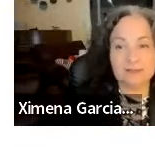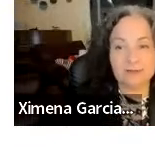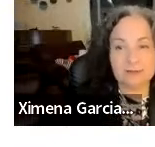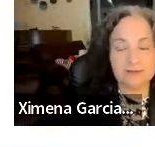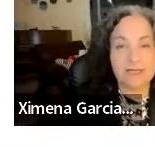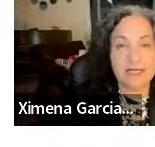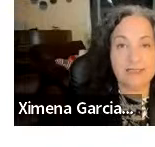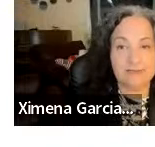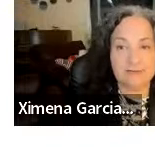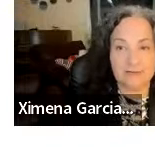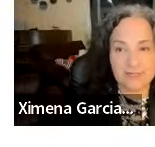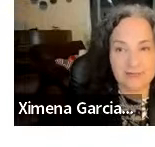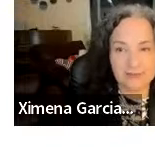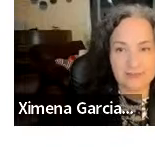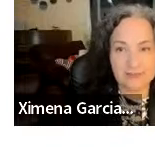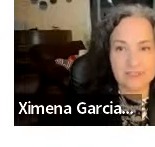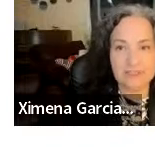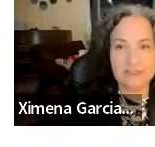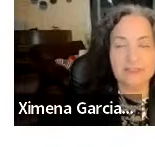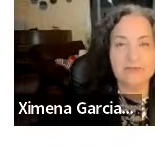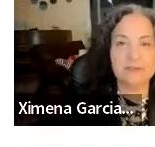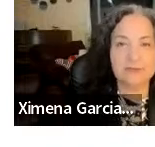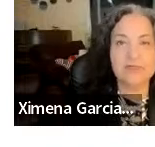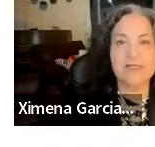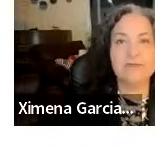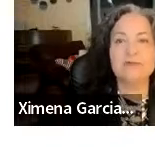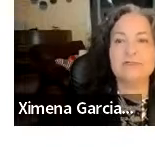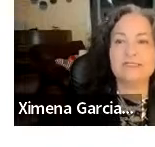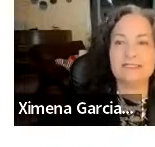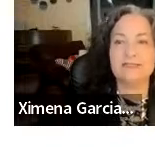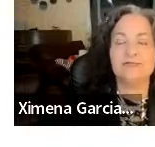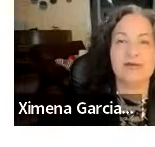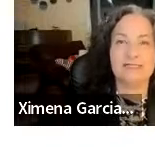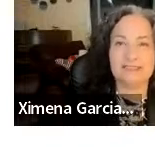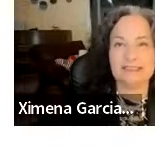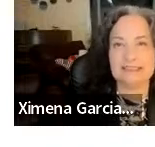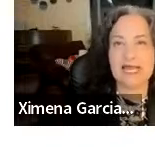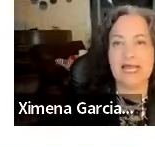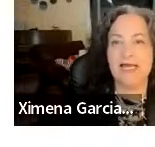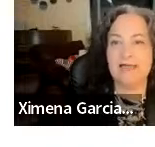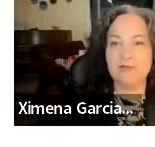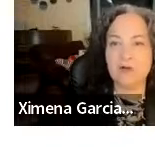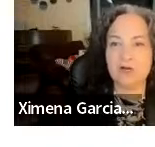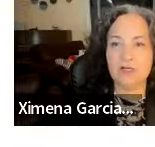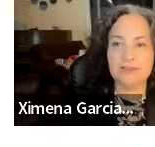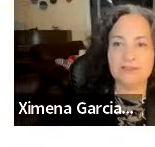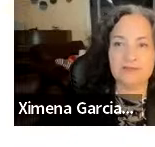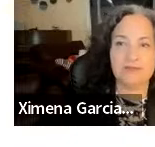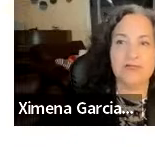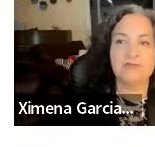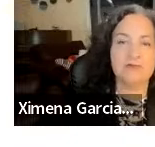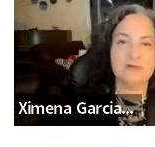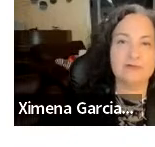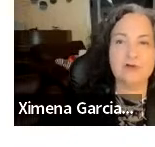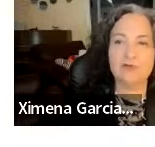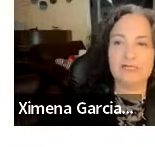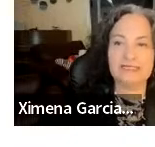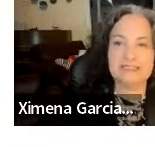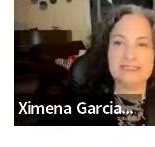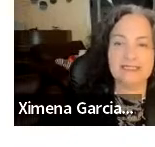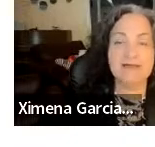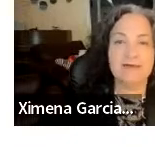you're an adult and you don't have insurance, you should be able to receive the vaccine at no cost through the